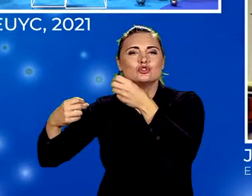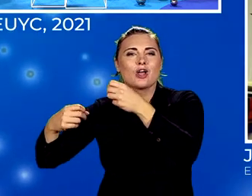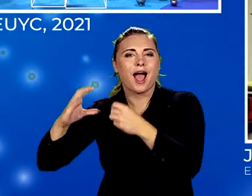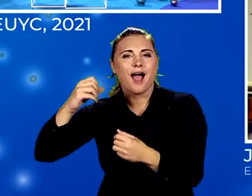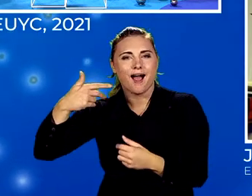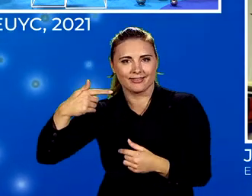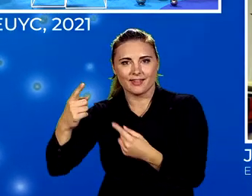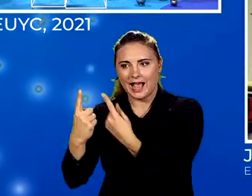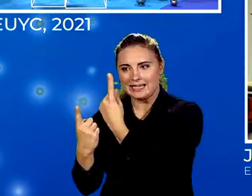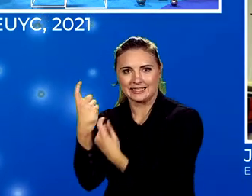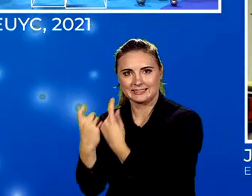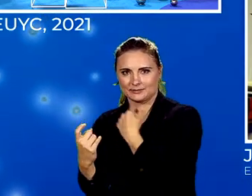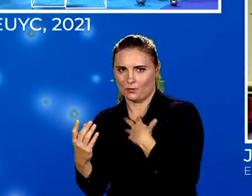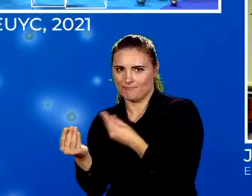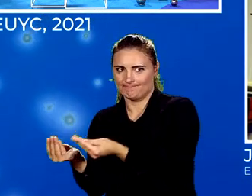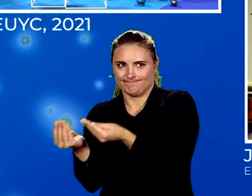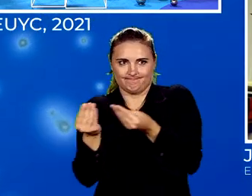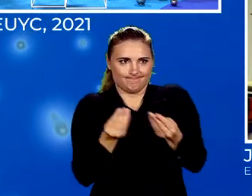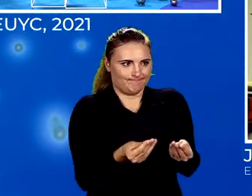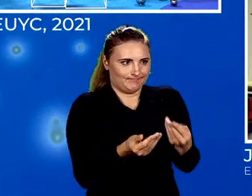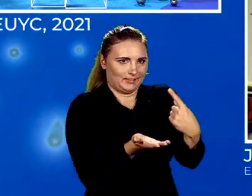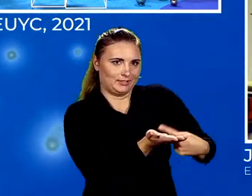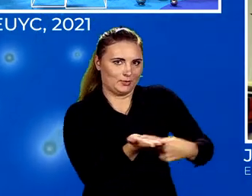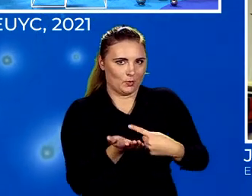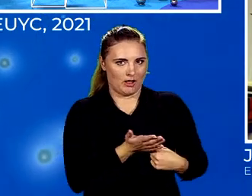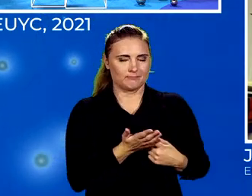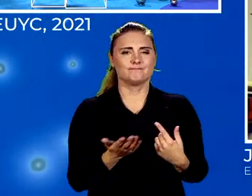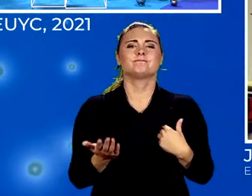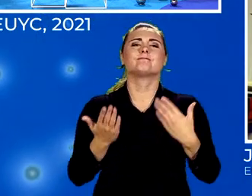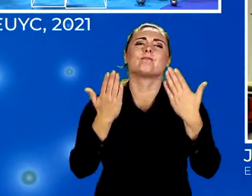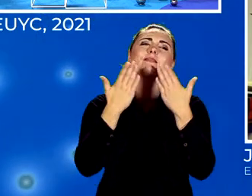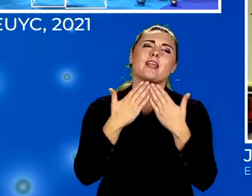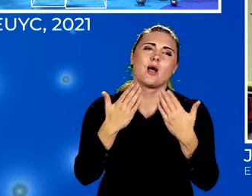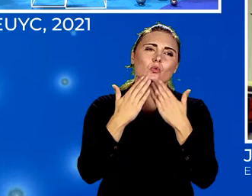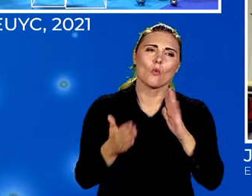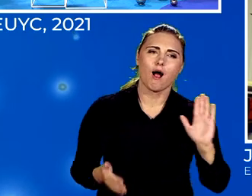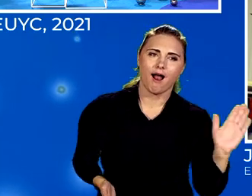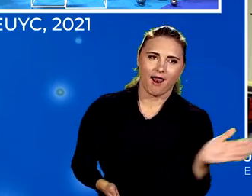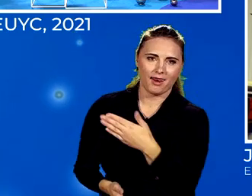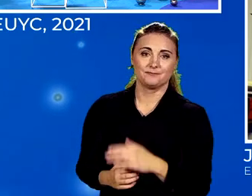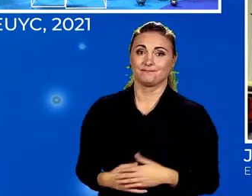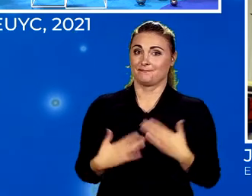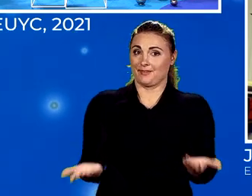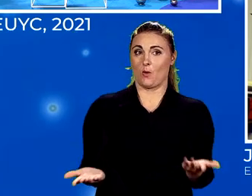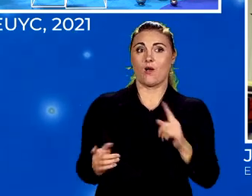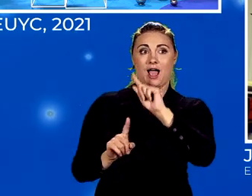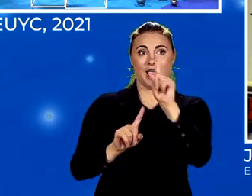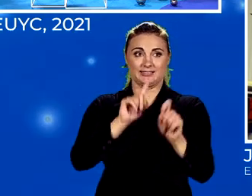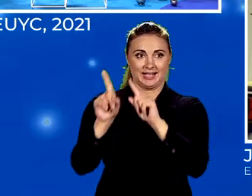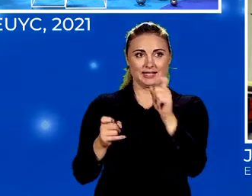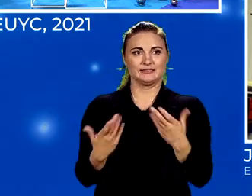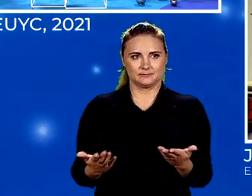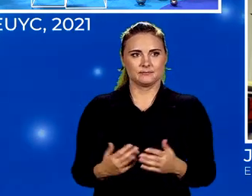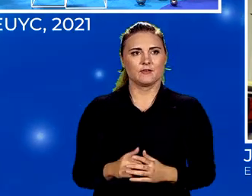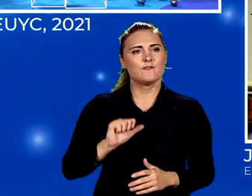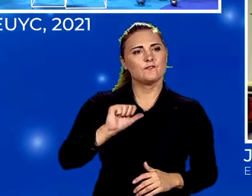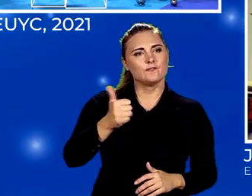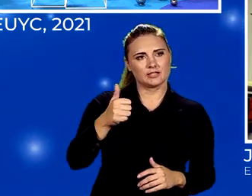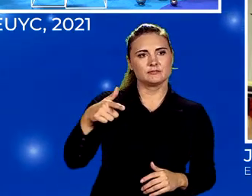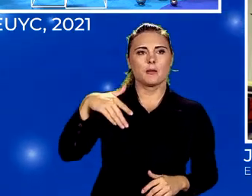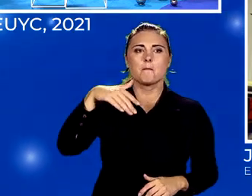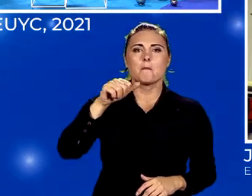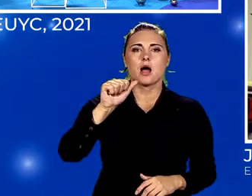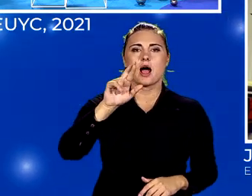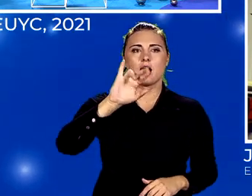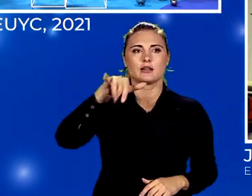and thanks for everyone for asking the questions. In the beginning, I would like to give the floor to Maria from Bulgaria that is going to join